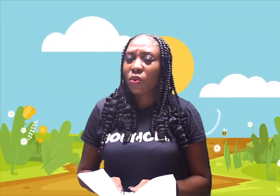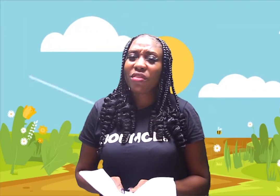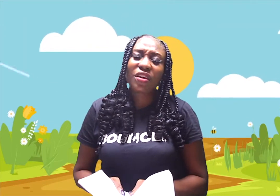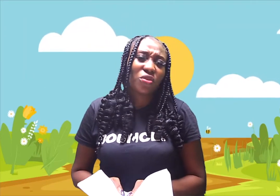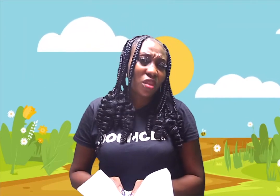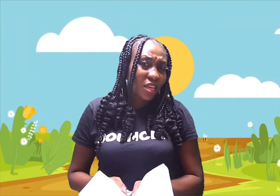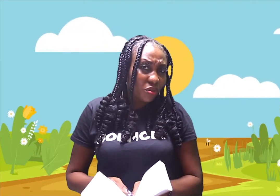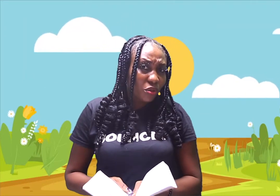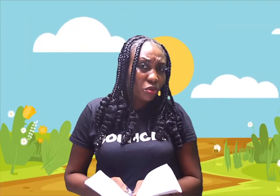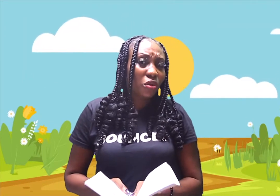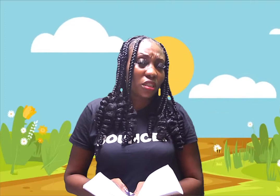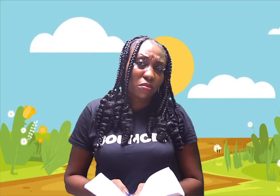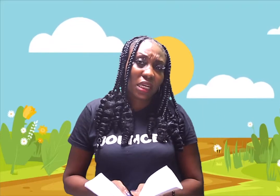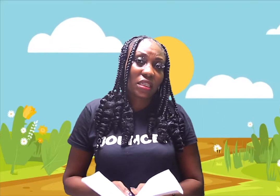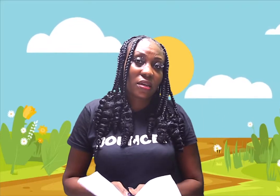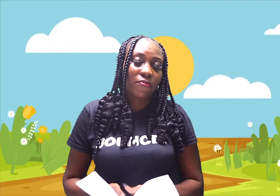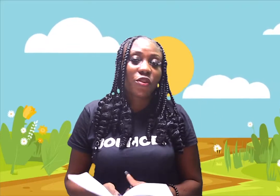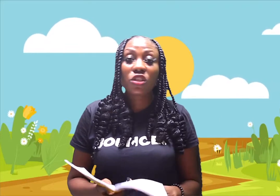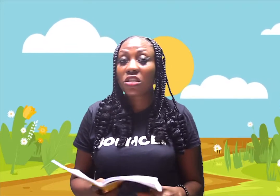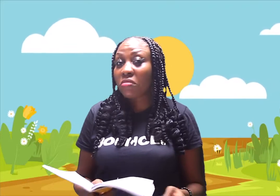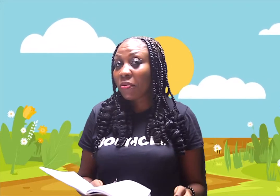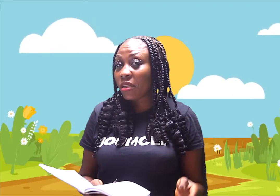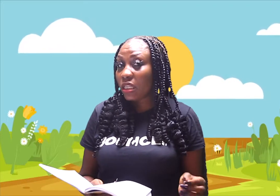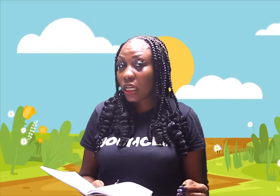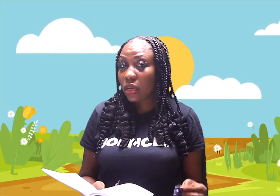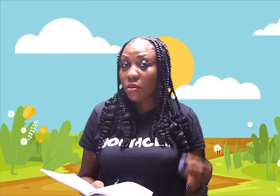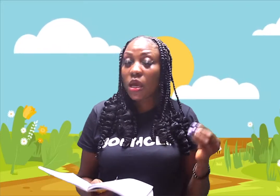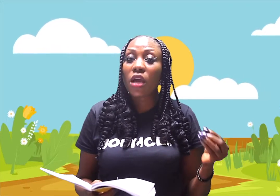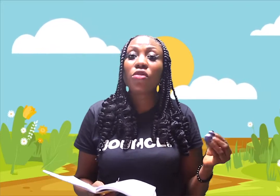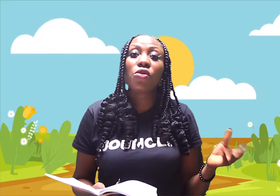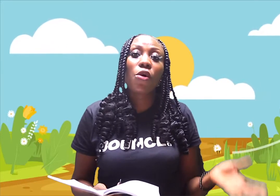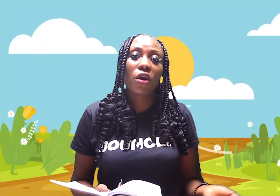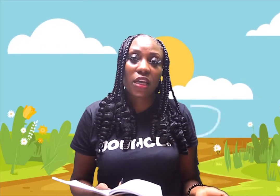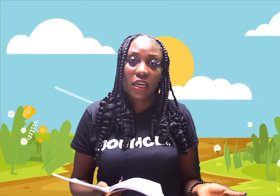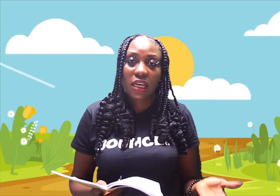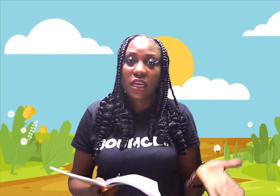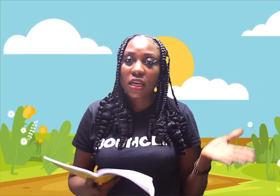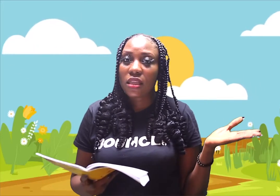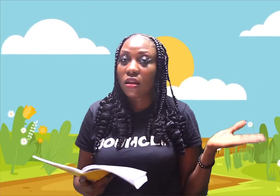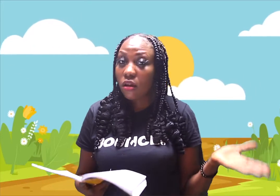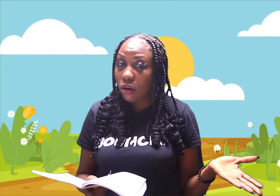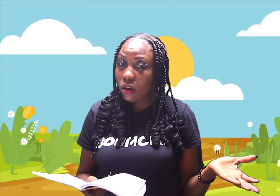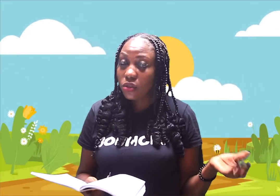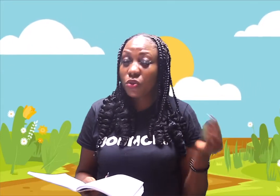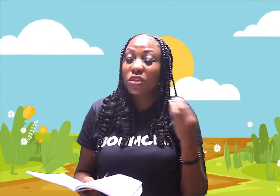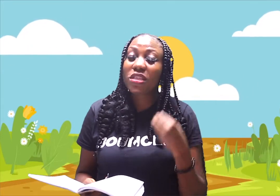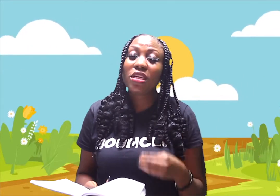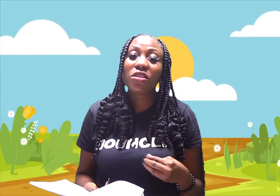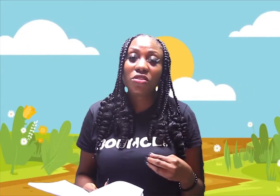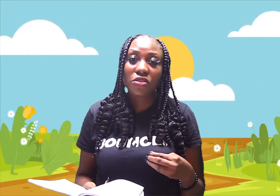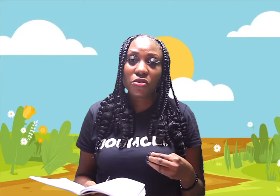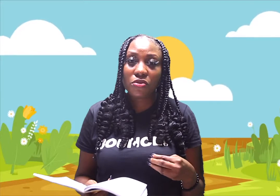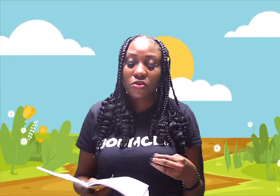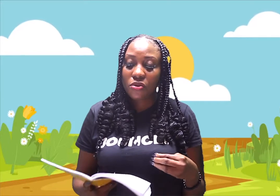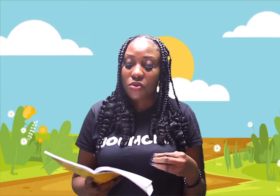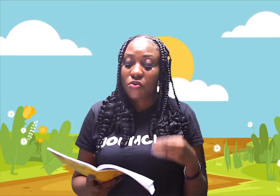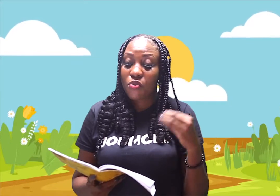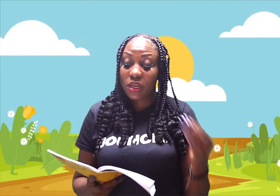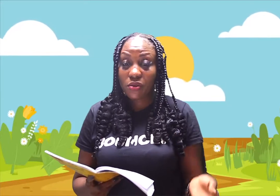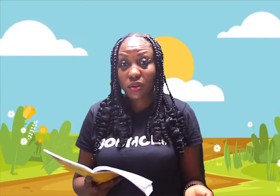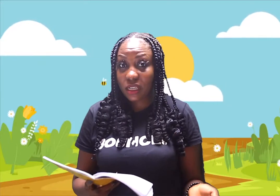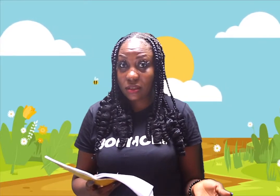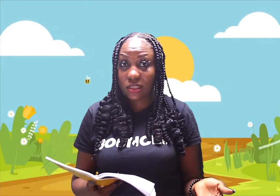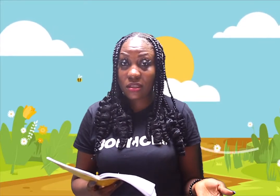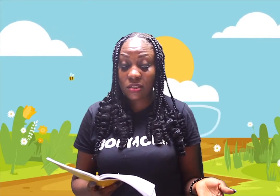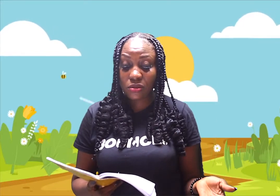alone, whenever you think you do not matter, just remember the name Eroi, the Lord who sees you